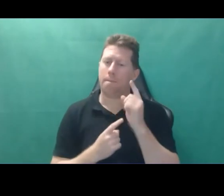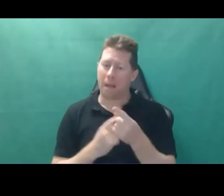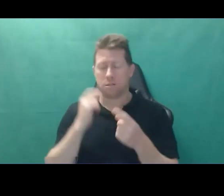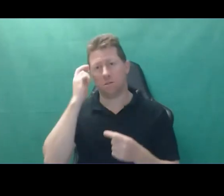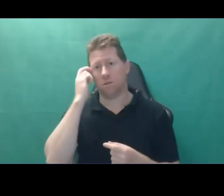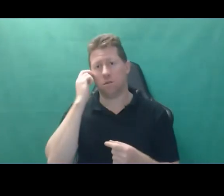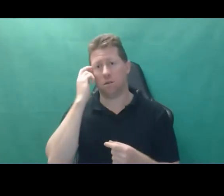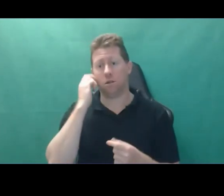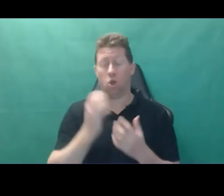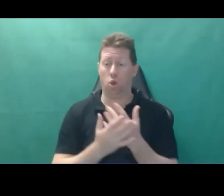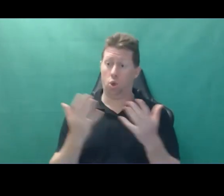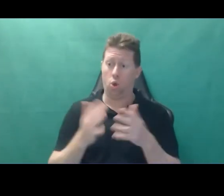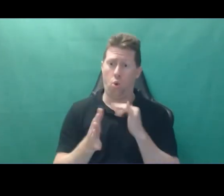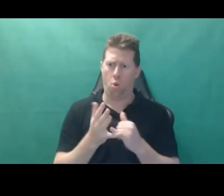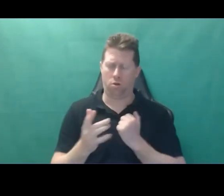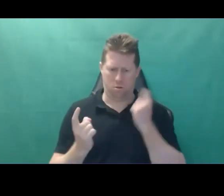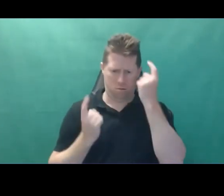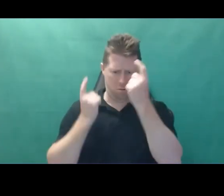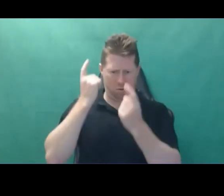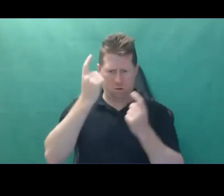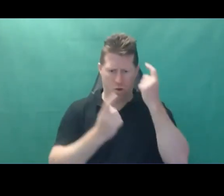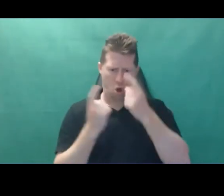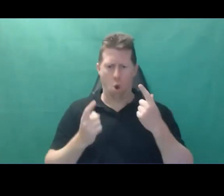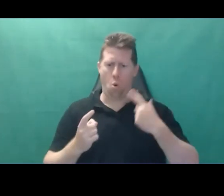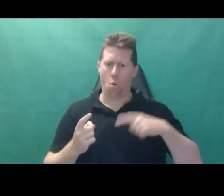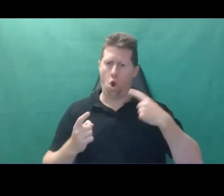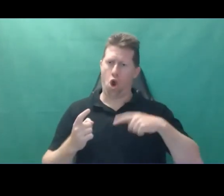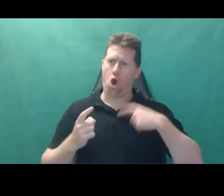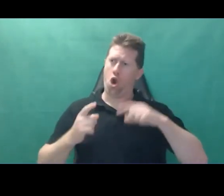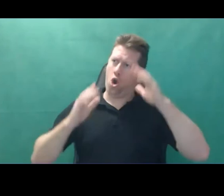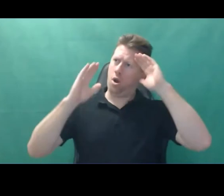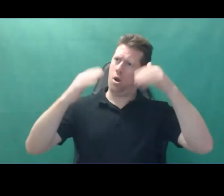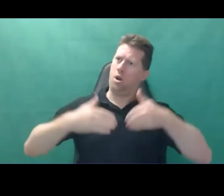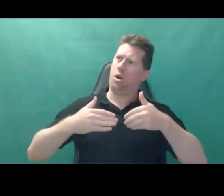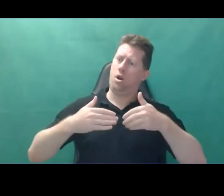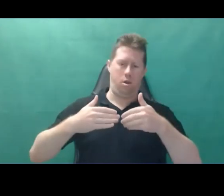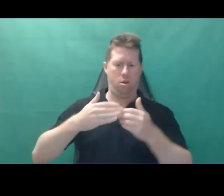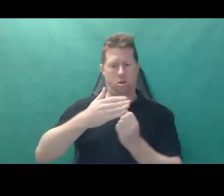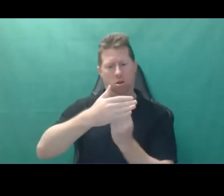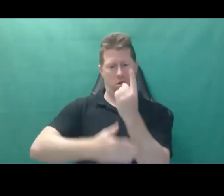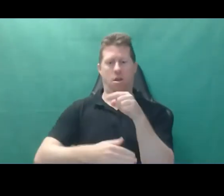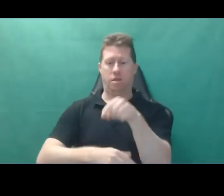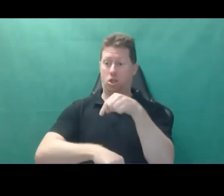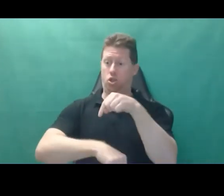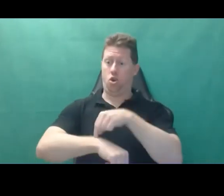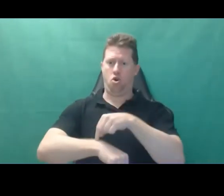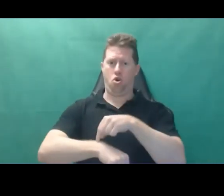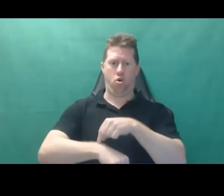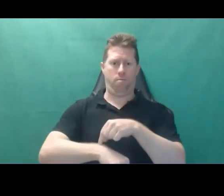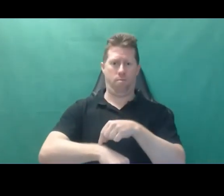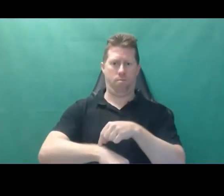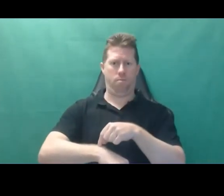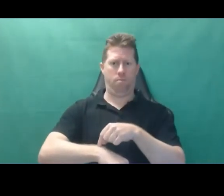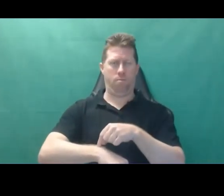my curiosity. Why did, why did this idea of the autism spectrum emerge at this particular time in history? And,